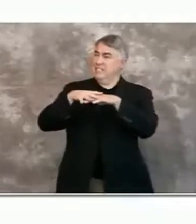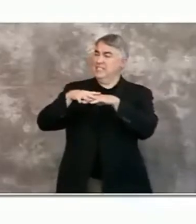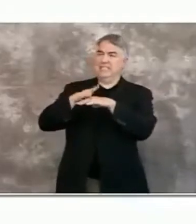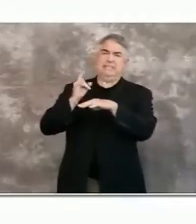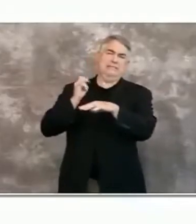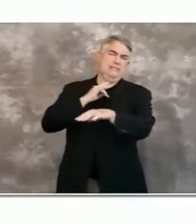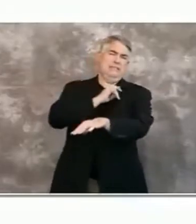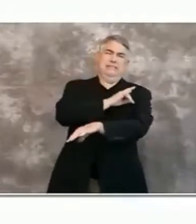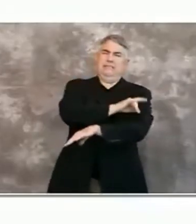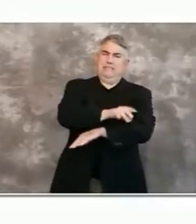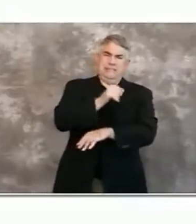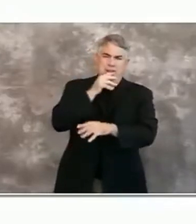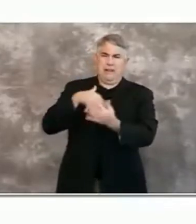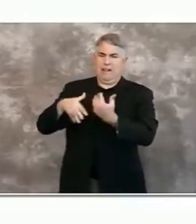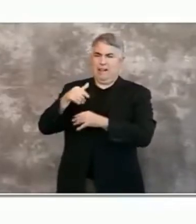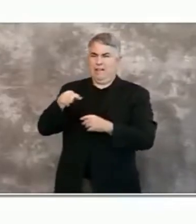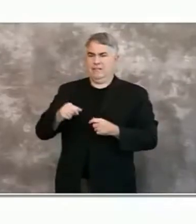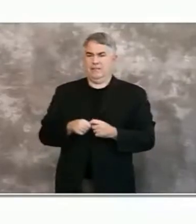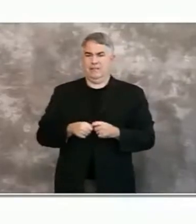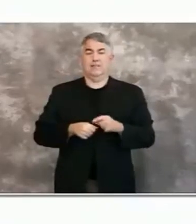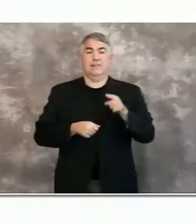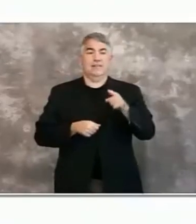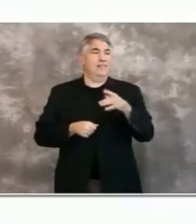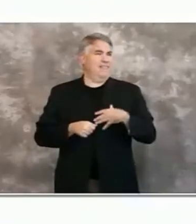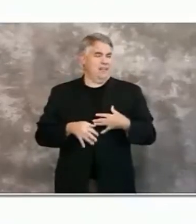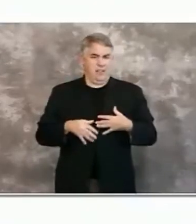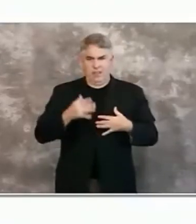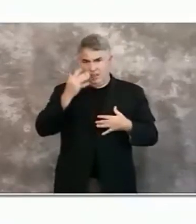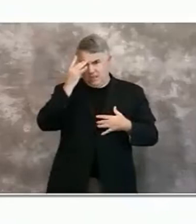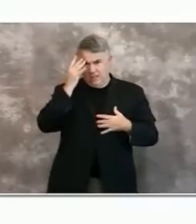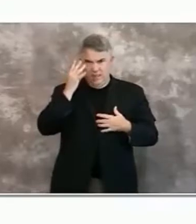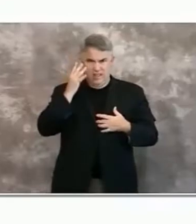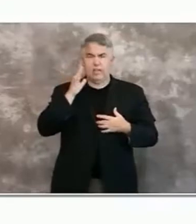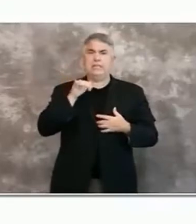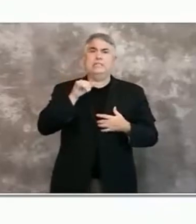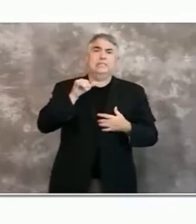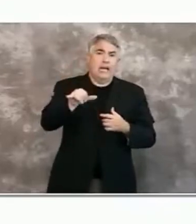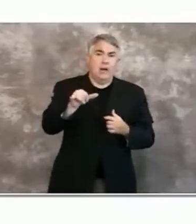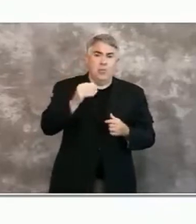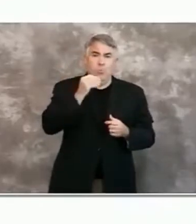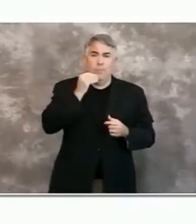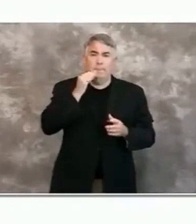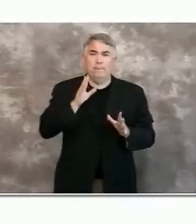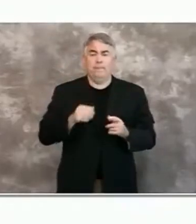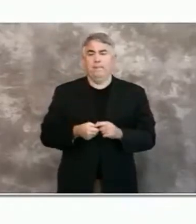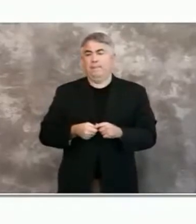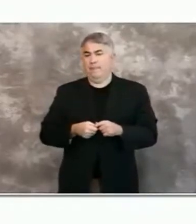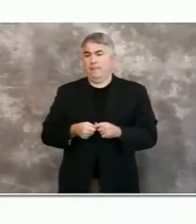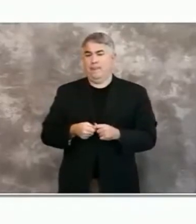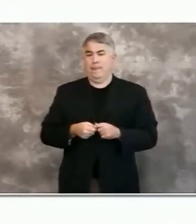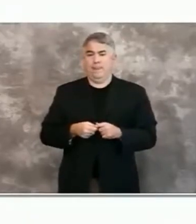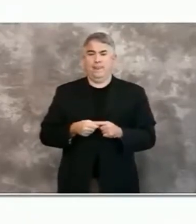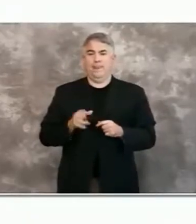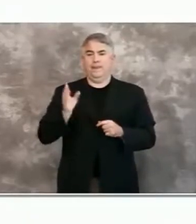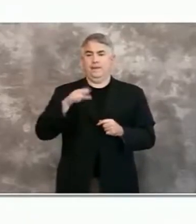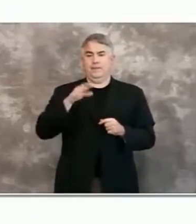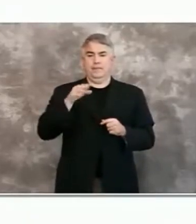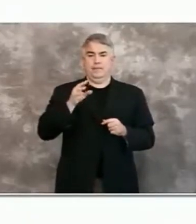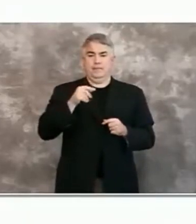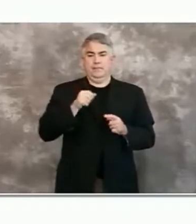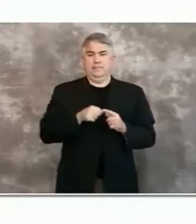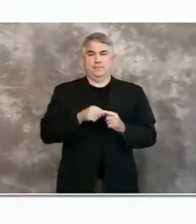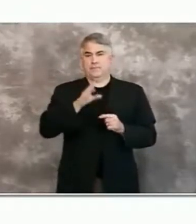Another important action that individuals take is to not have friends, coworkers,